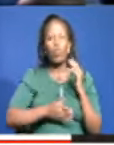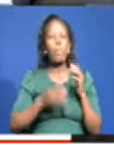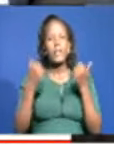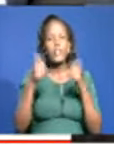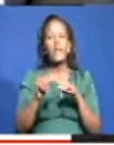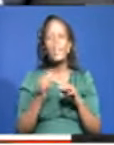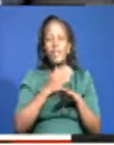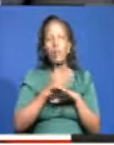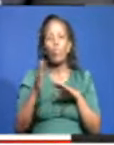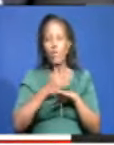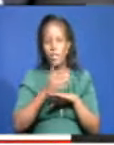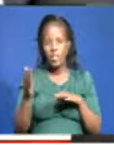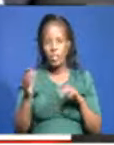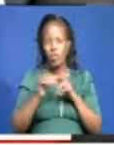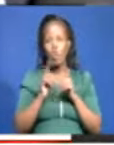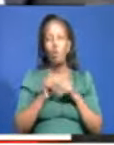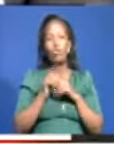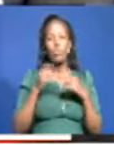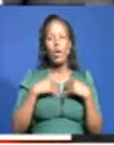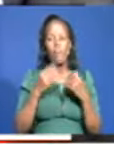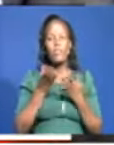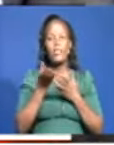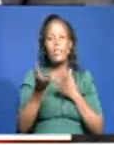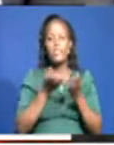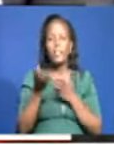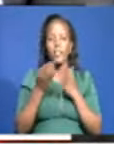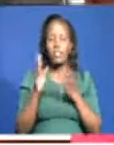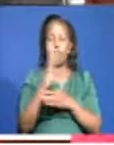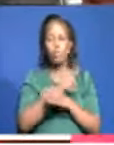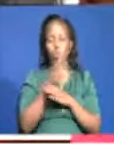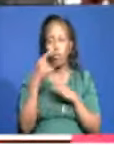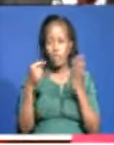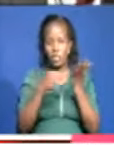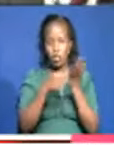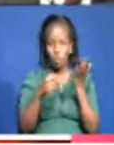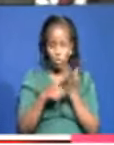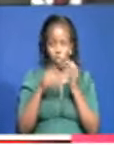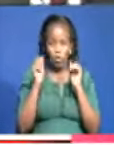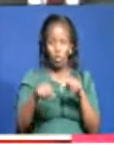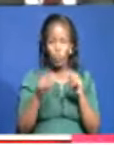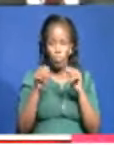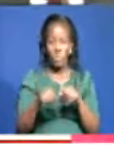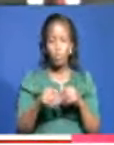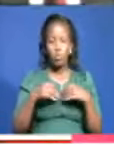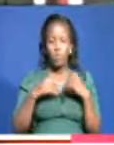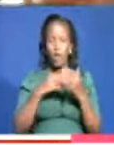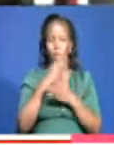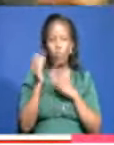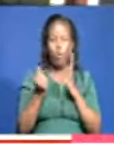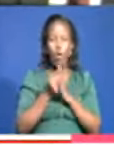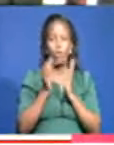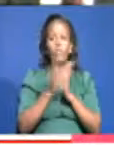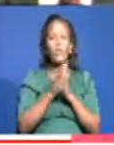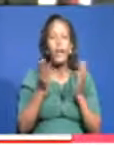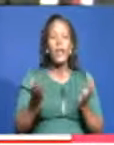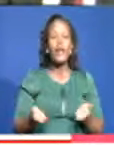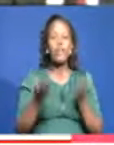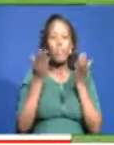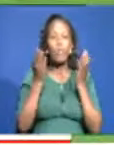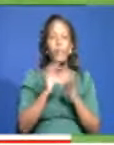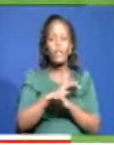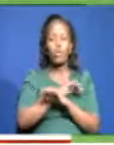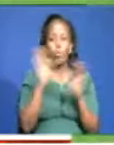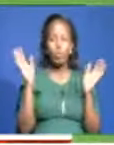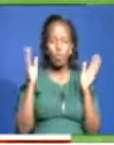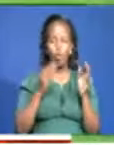well as leveraging trade facilitation technology to efficiently manage border points and to promote the efficiency of cross-border